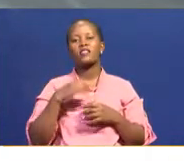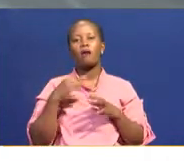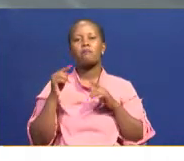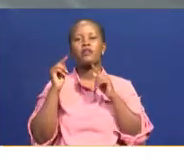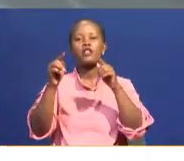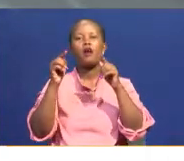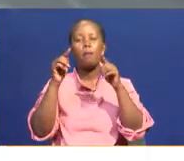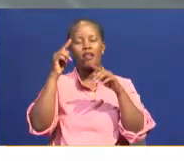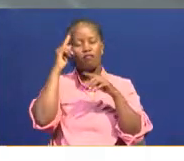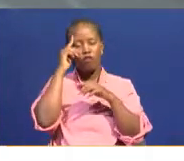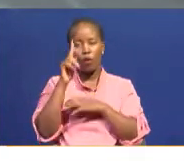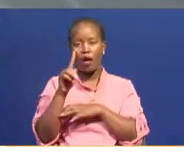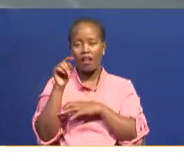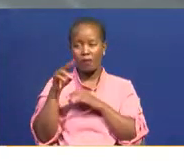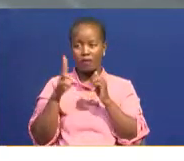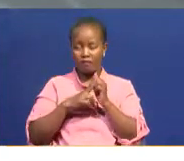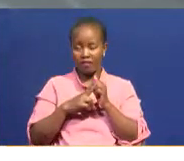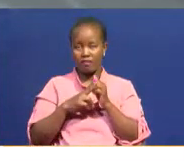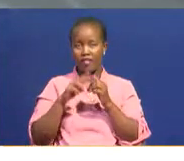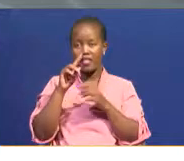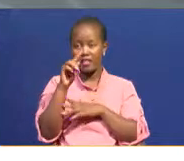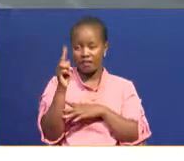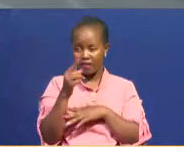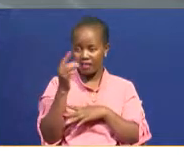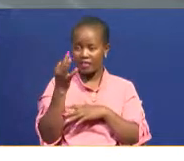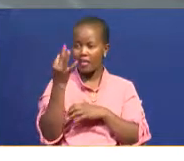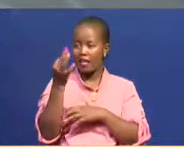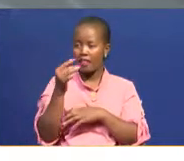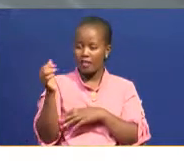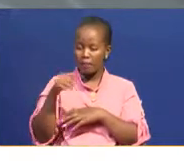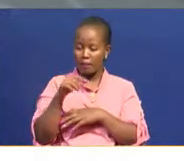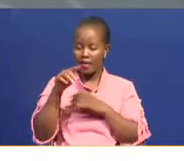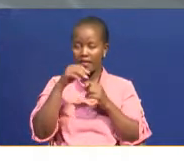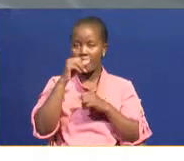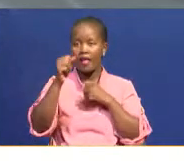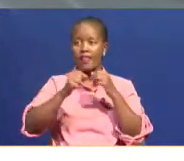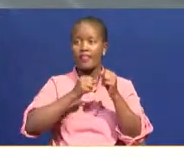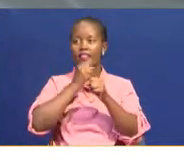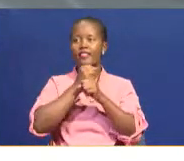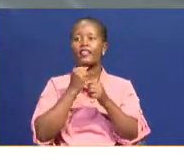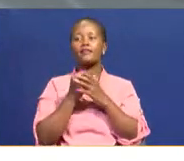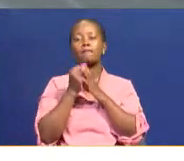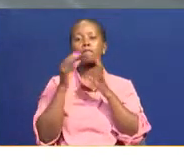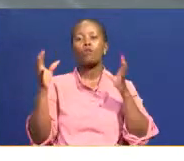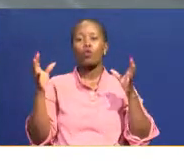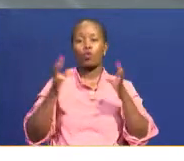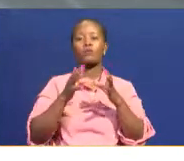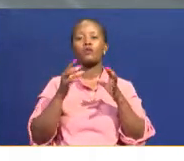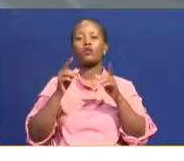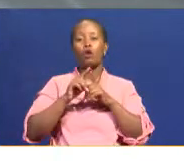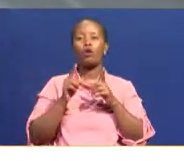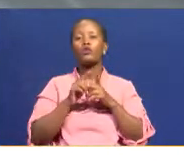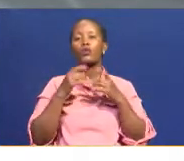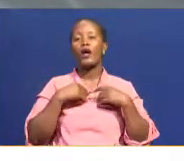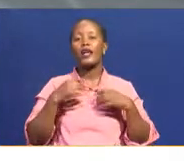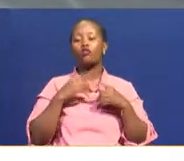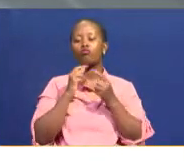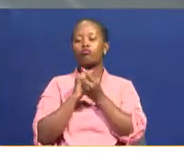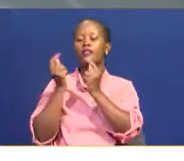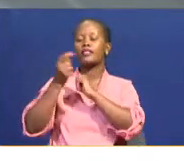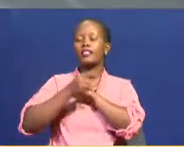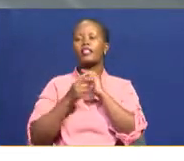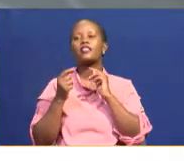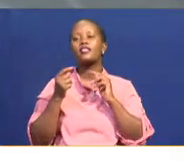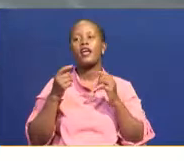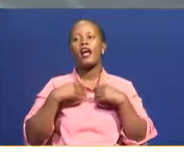to its earnings in the first 3 months of this year. The carrier was forced to ground its Boeing 737